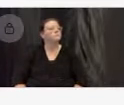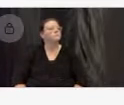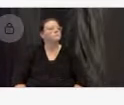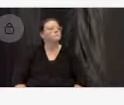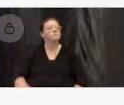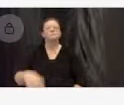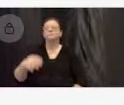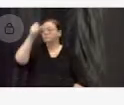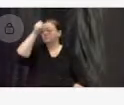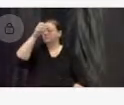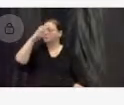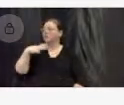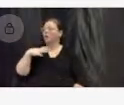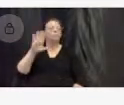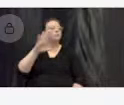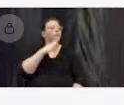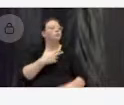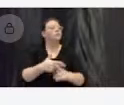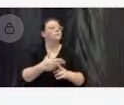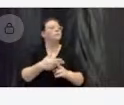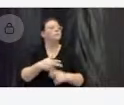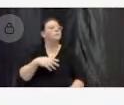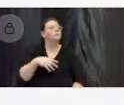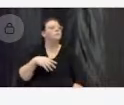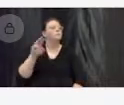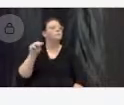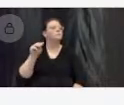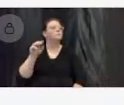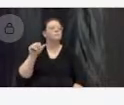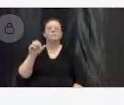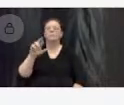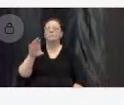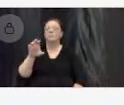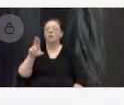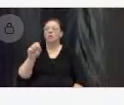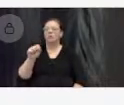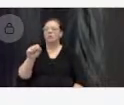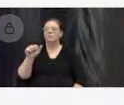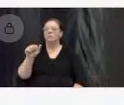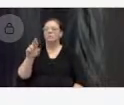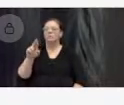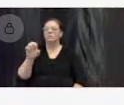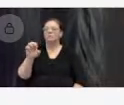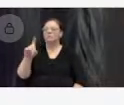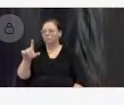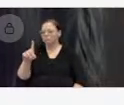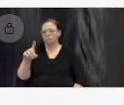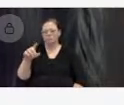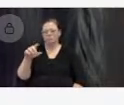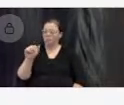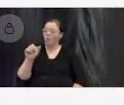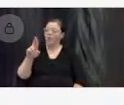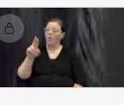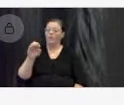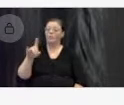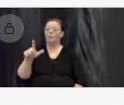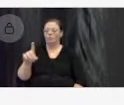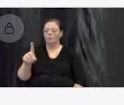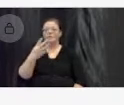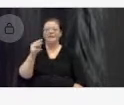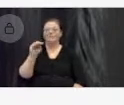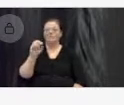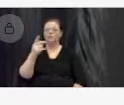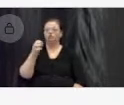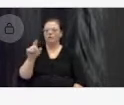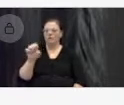Mr. Chair, Please state your name for the record. my name is Marcus Arnold. My name is Michelle Arnold. Mr. Chair,